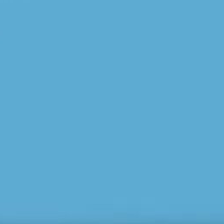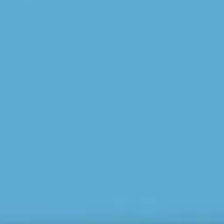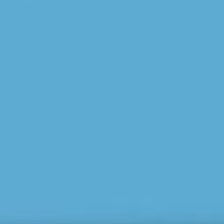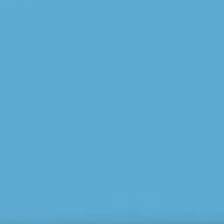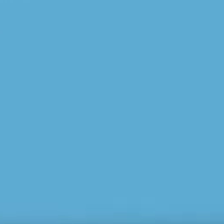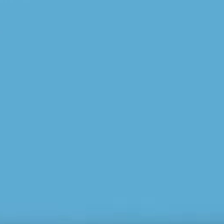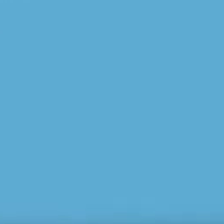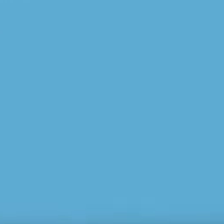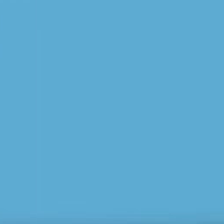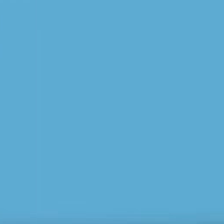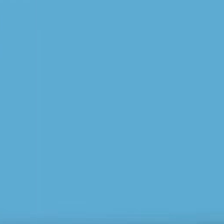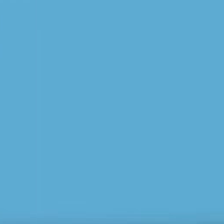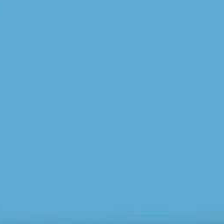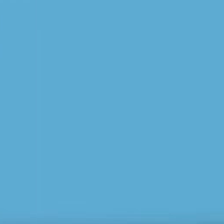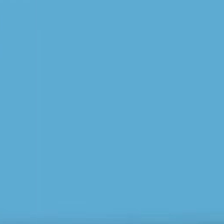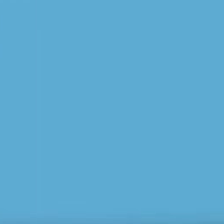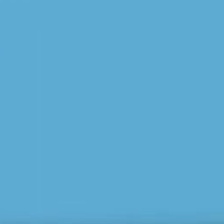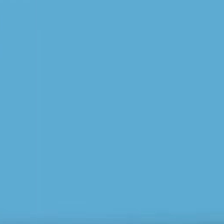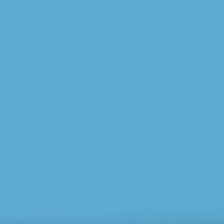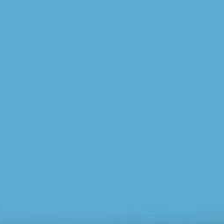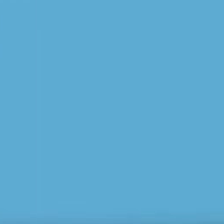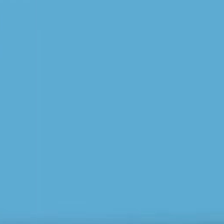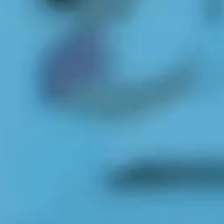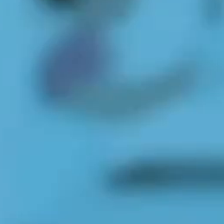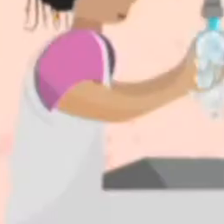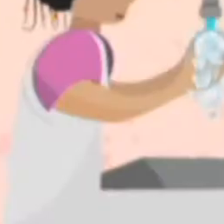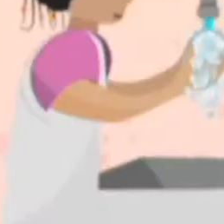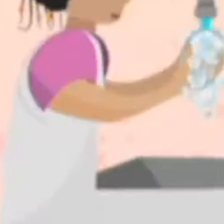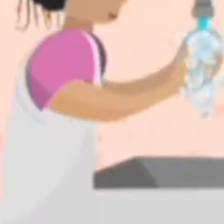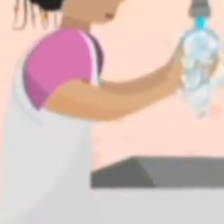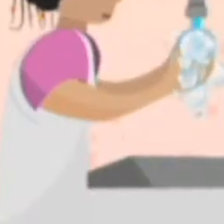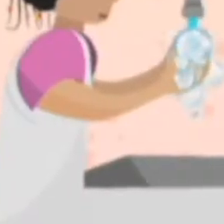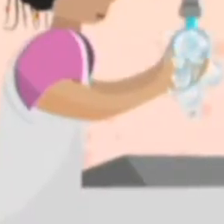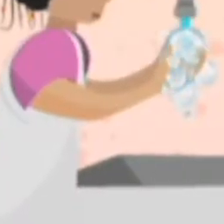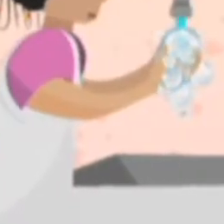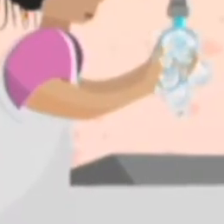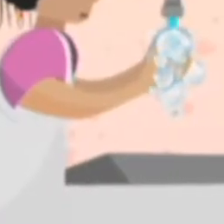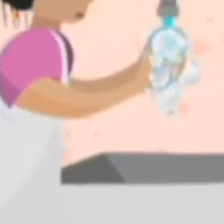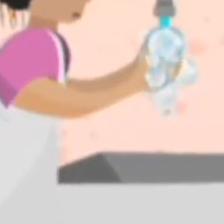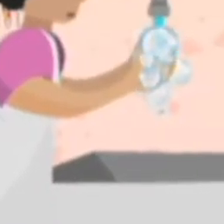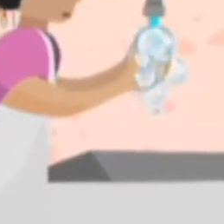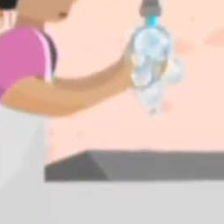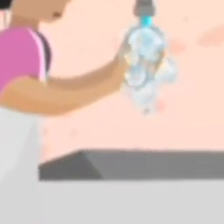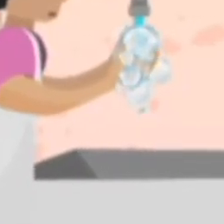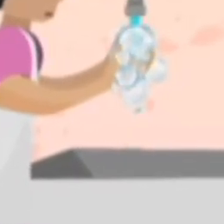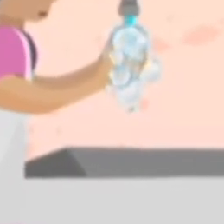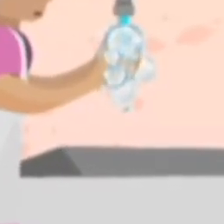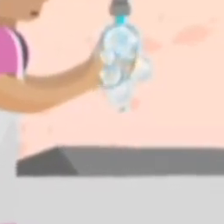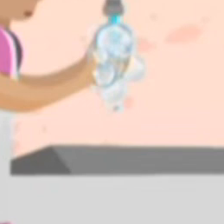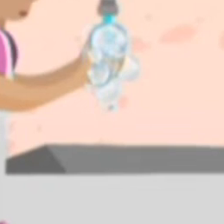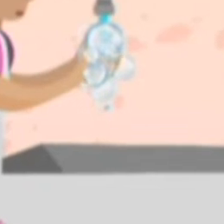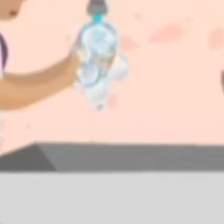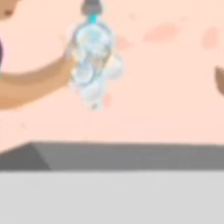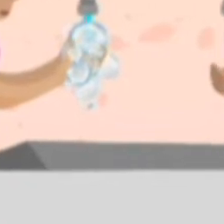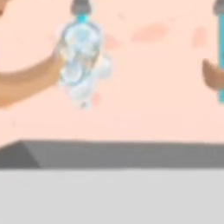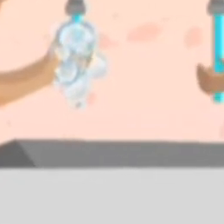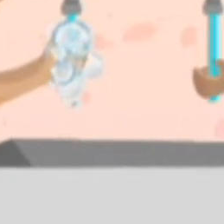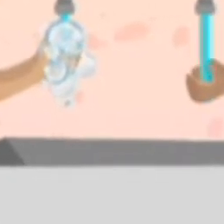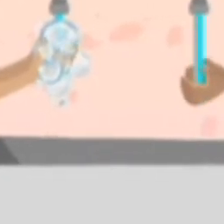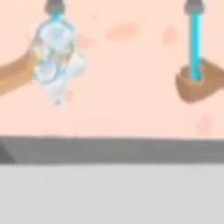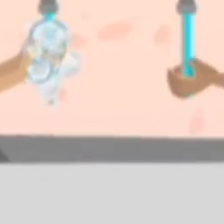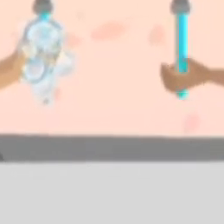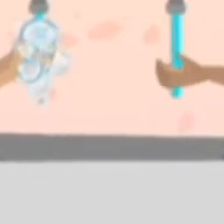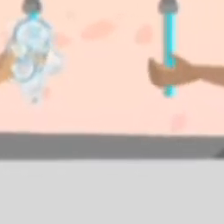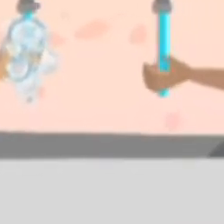Khona kutowesuka kungcola nemagciwane lakwangabugula. Thabo, lalela sisi wakho phela shini. Kumntu wakuthi